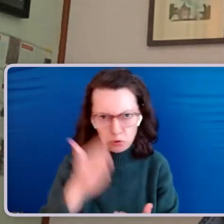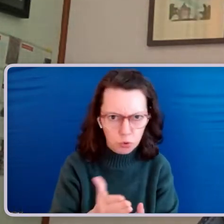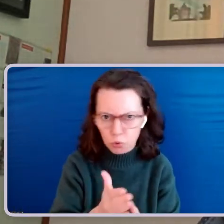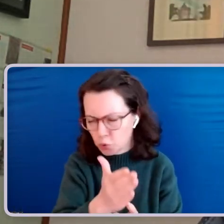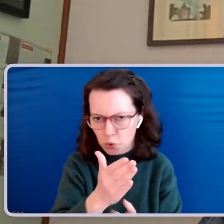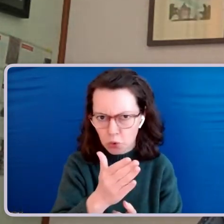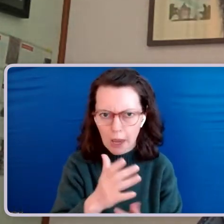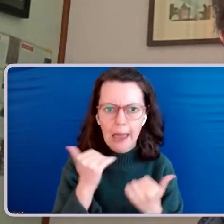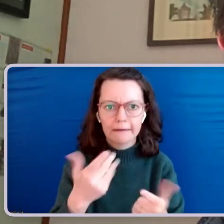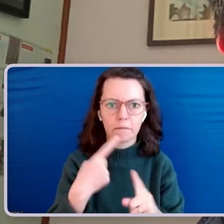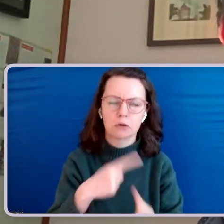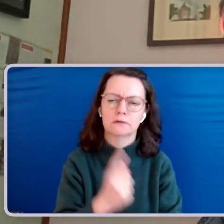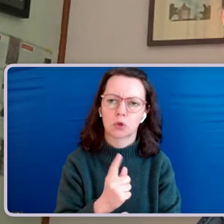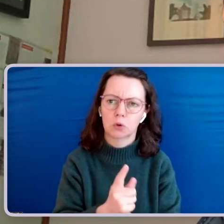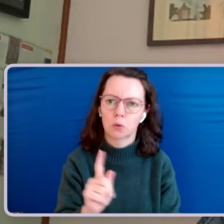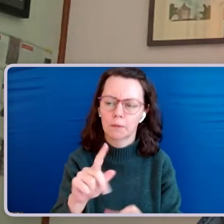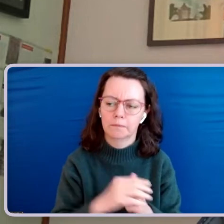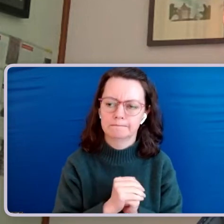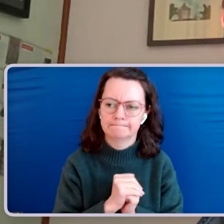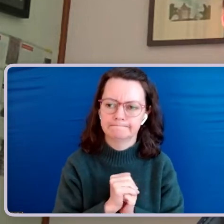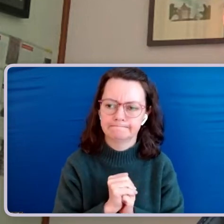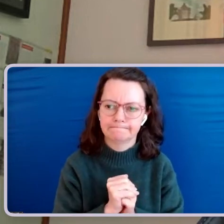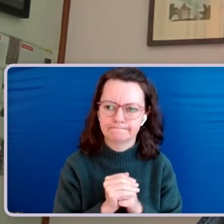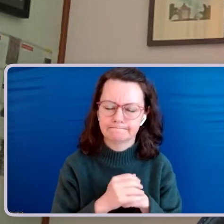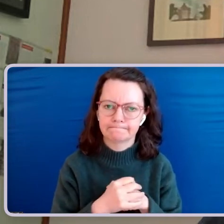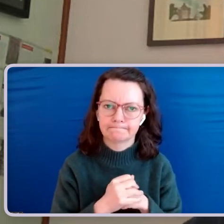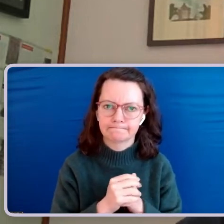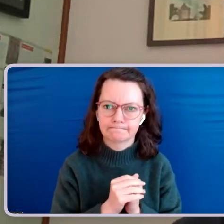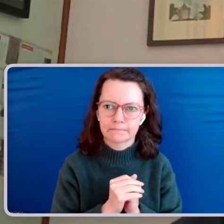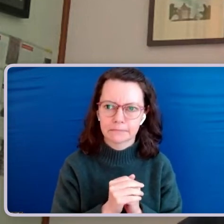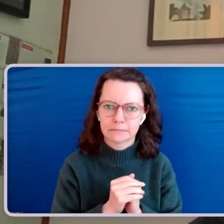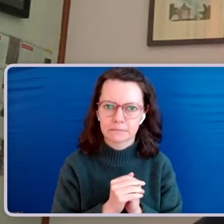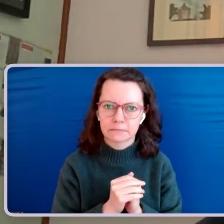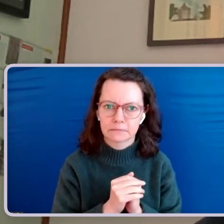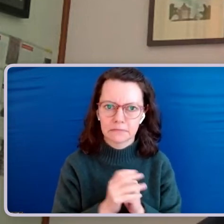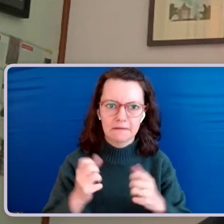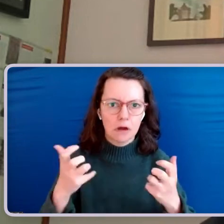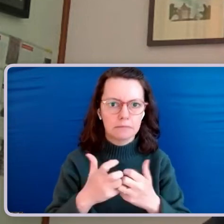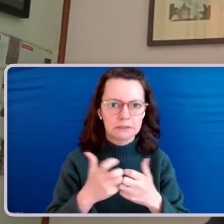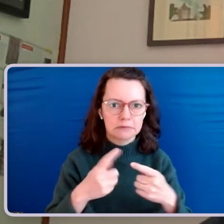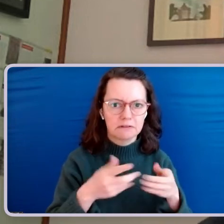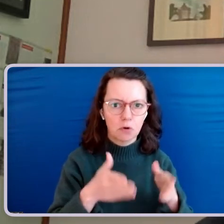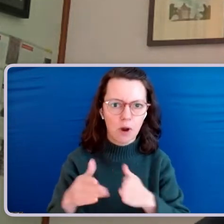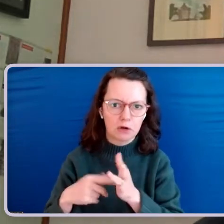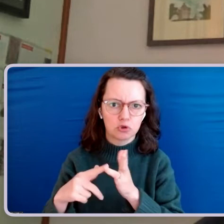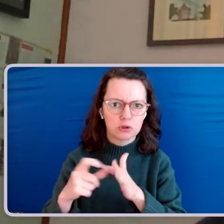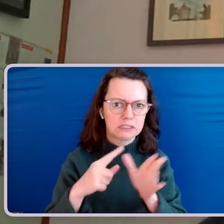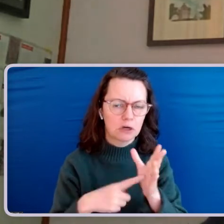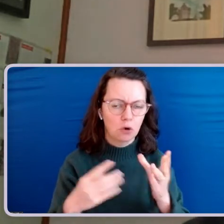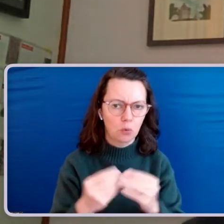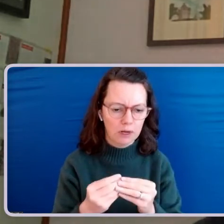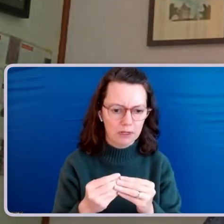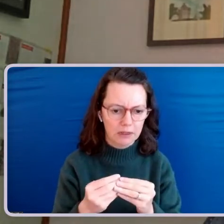is something where there are multiple ways of dealing with caring for